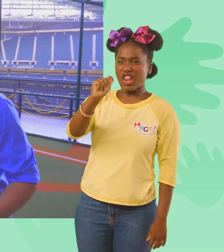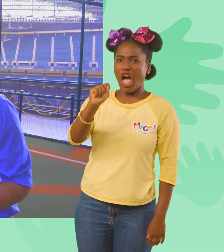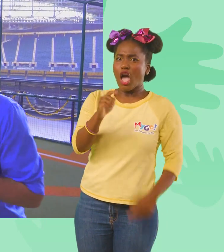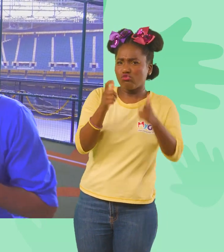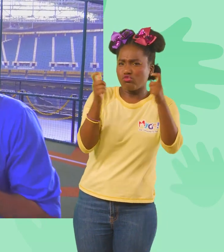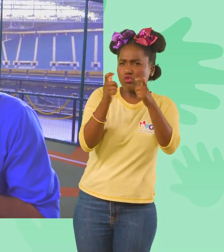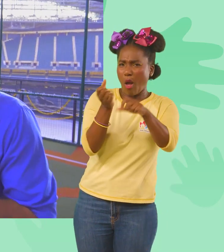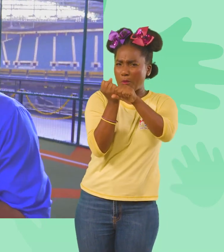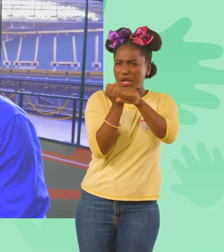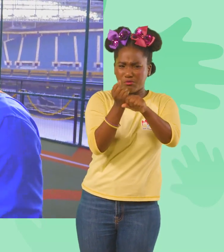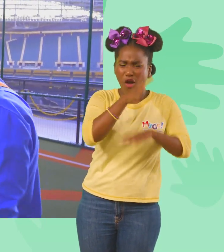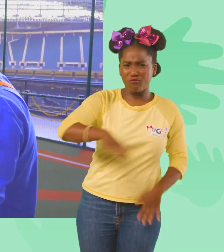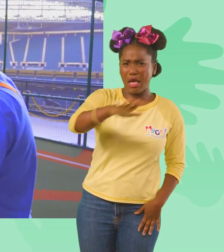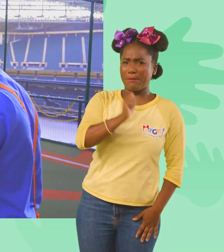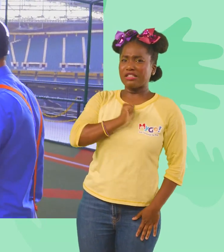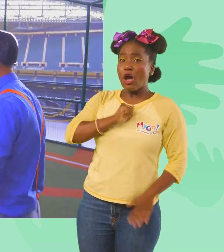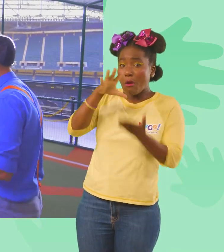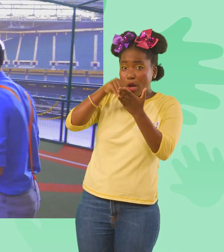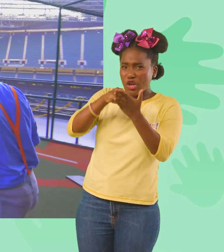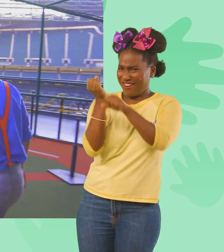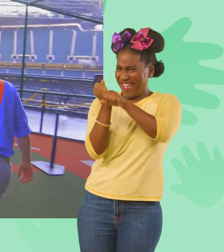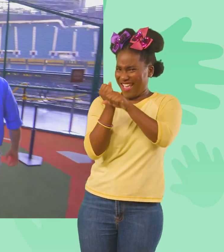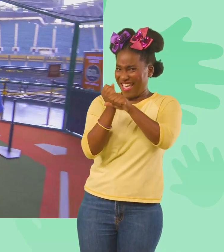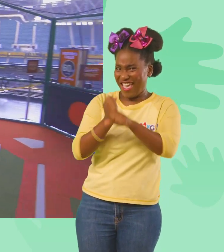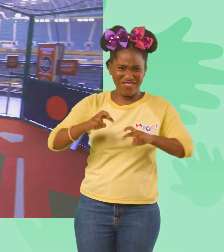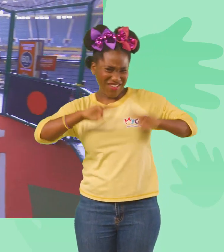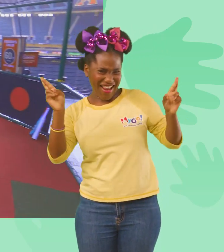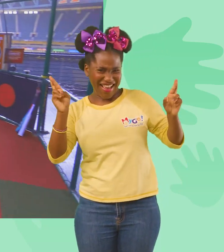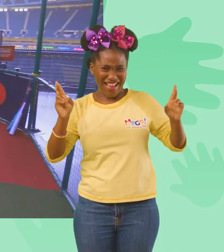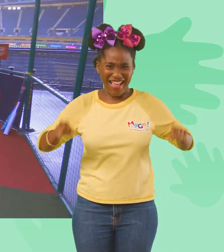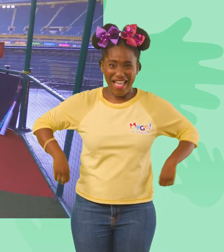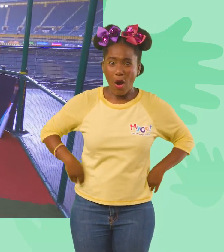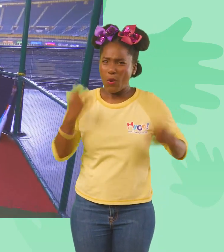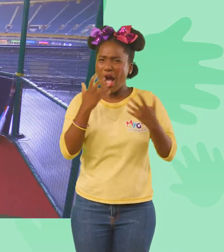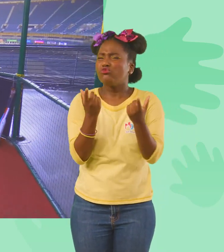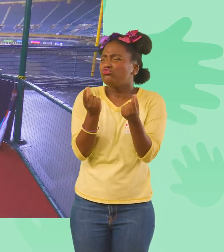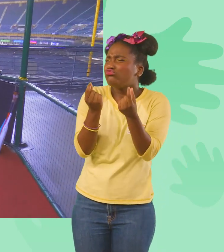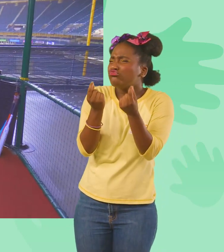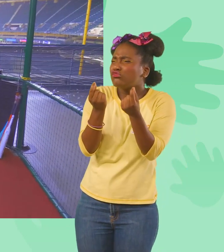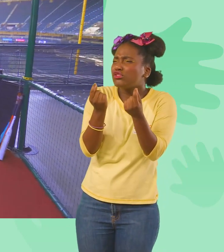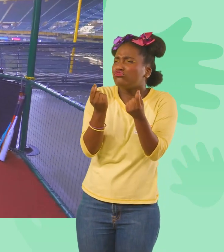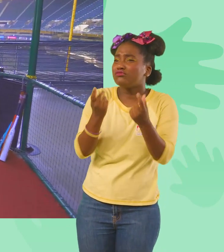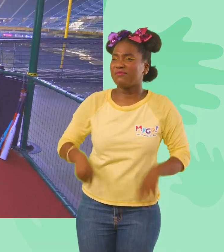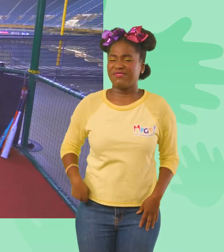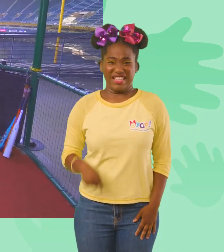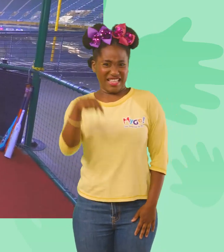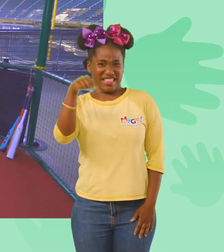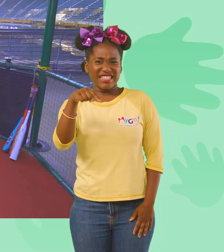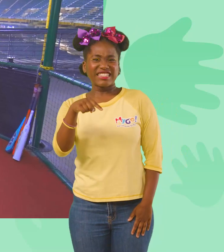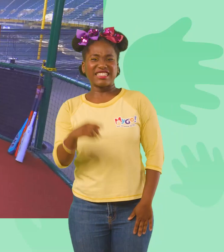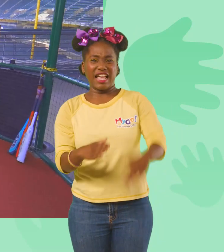baseball field, and I'm gonna learn how to hit. Okay. Are you ready? Yep. Oh, what do I do here? This is a